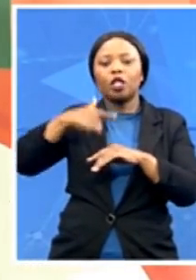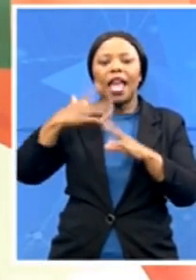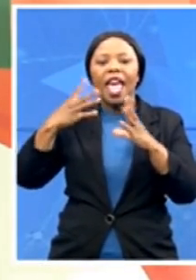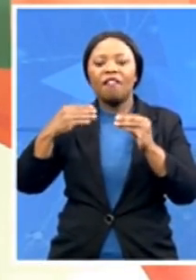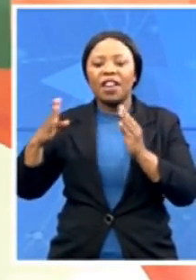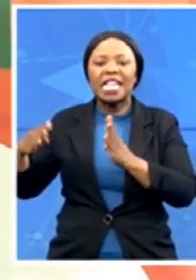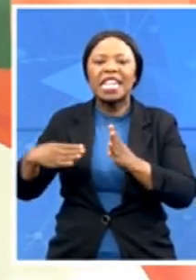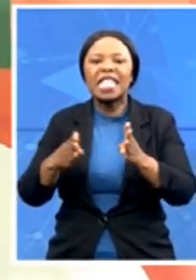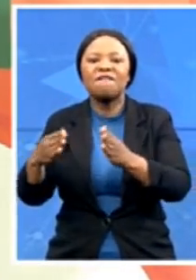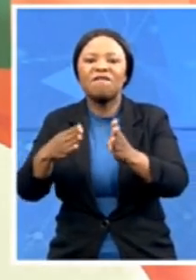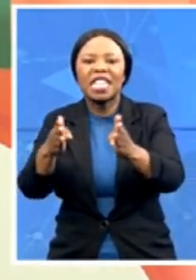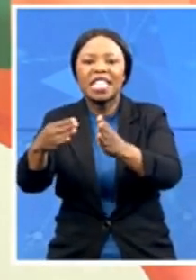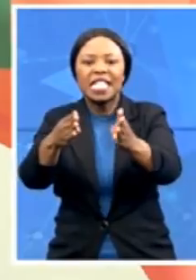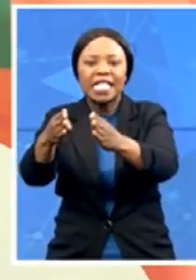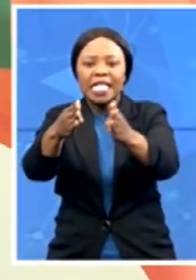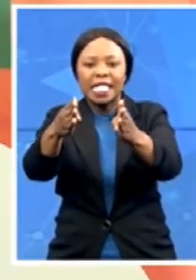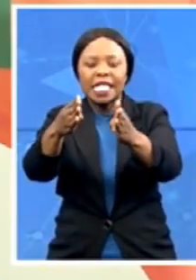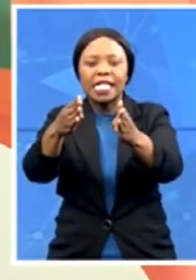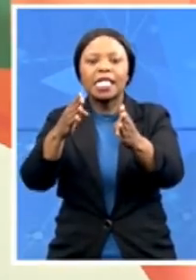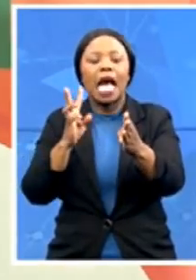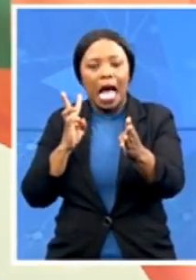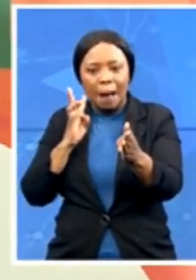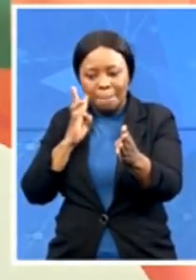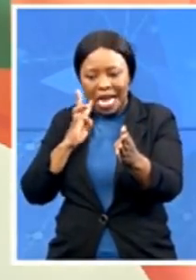ehambisa amanzi.